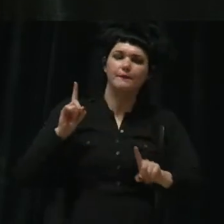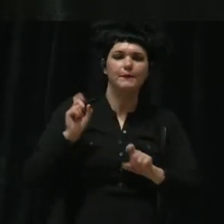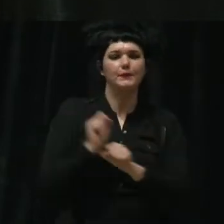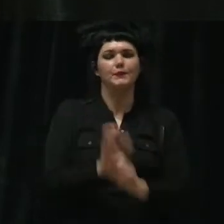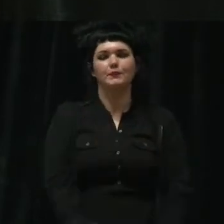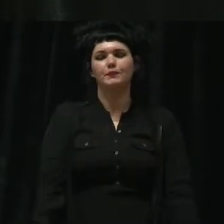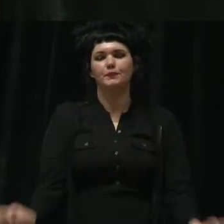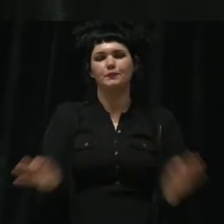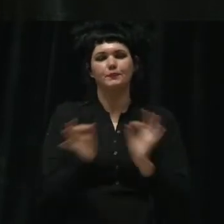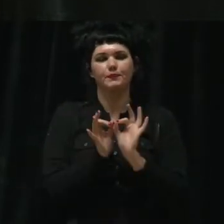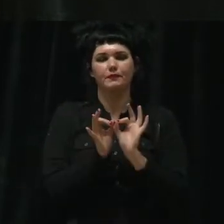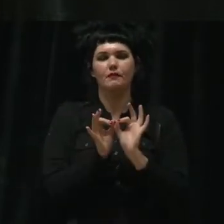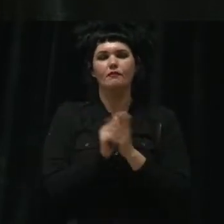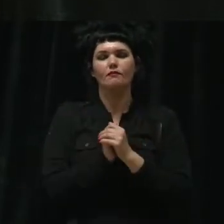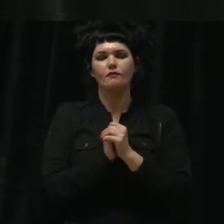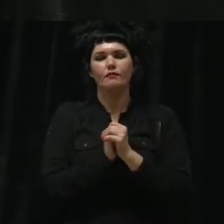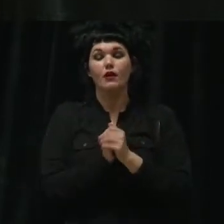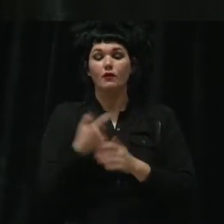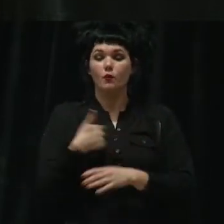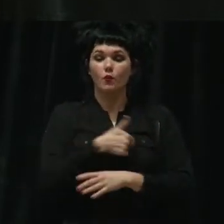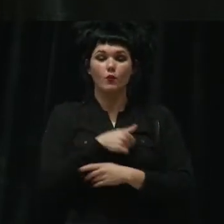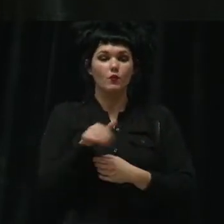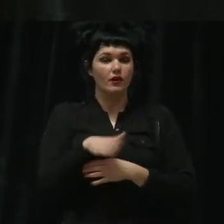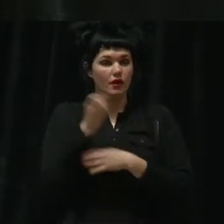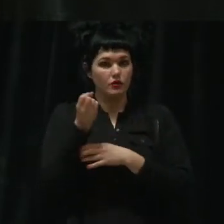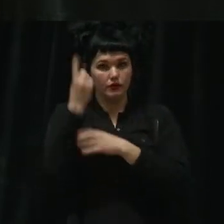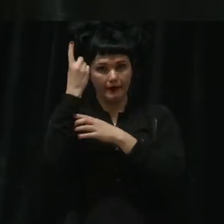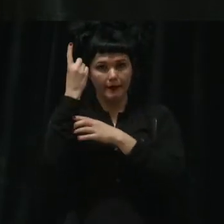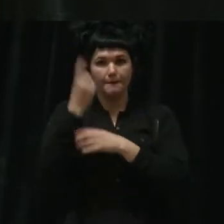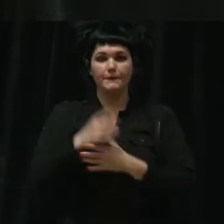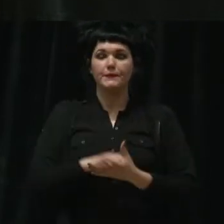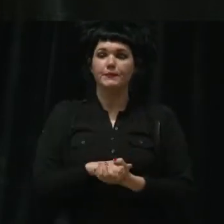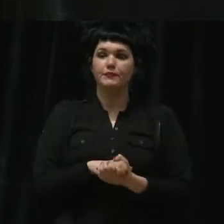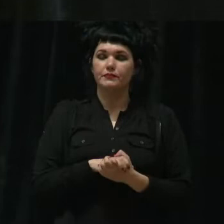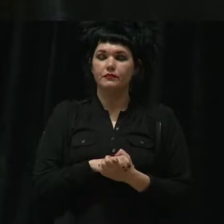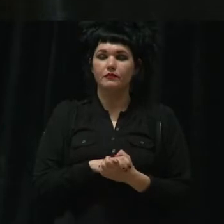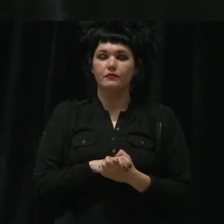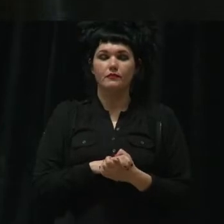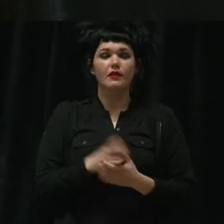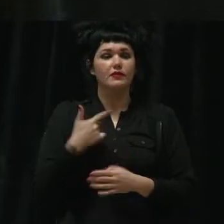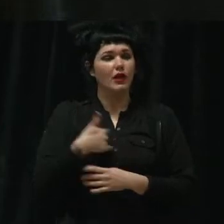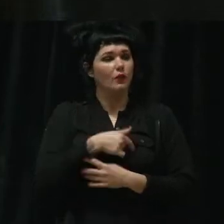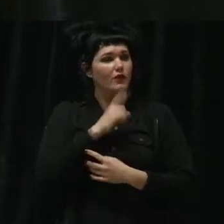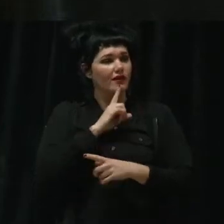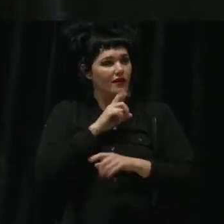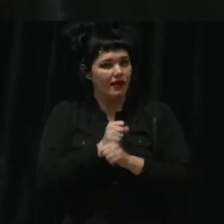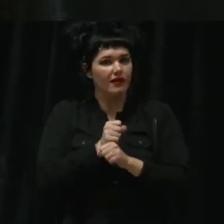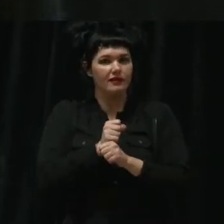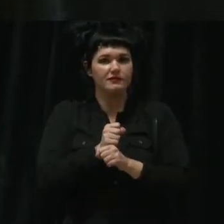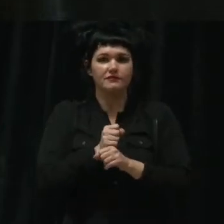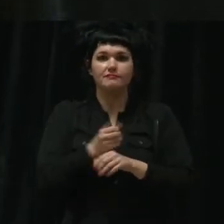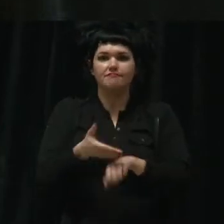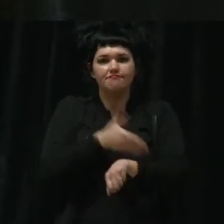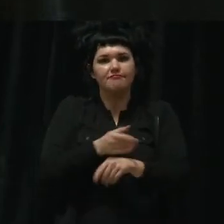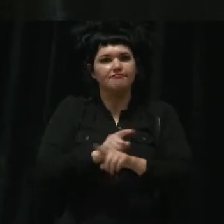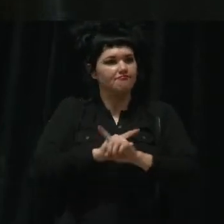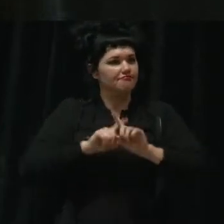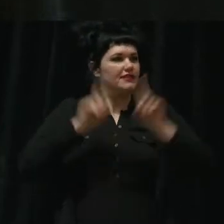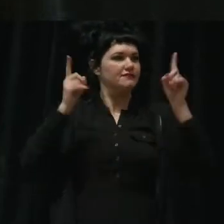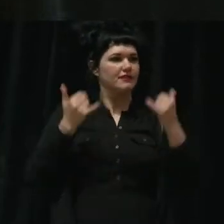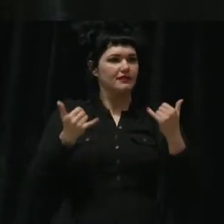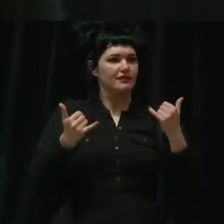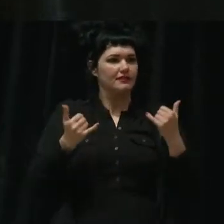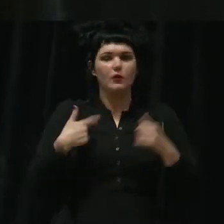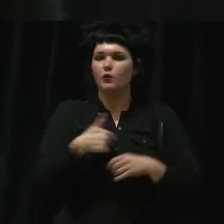imperative that we understand that we have made a difference and that we're not the same university that we